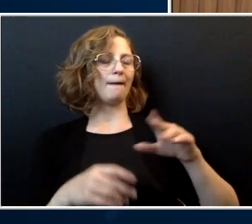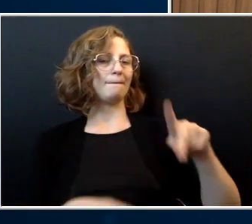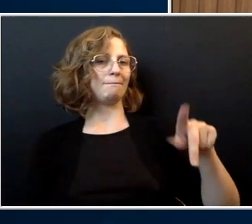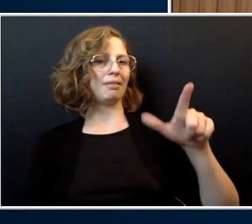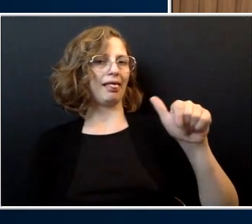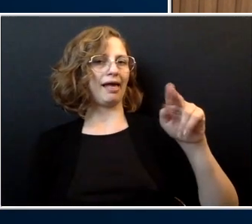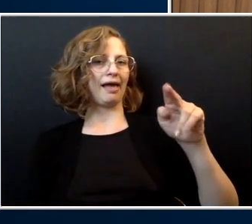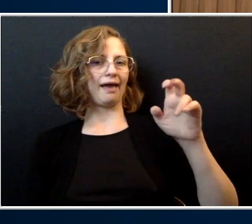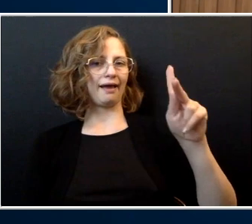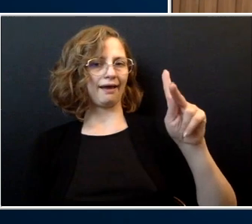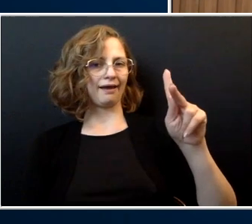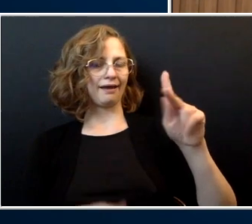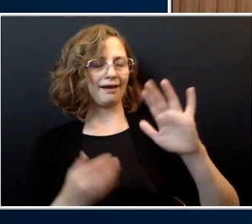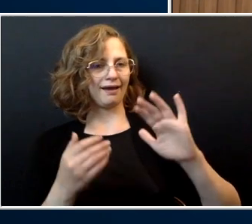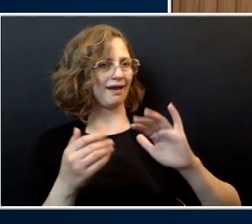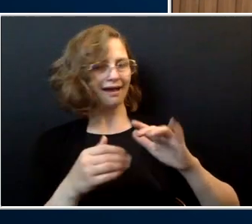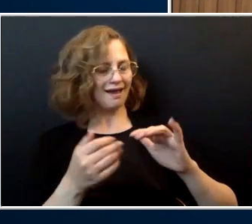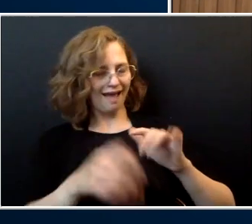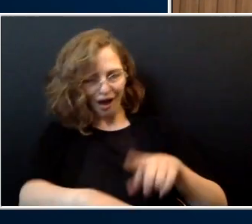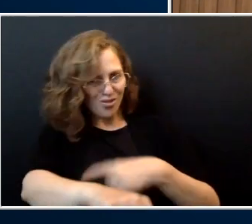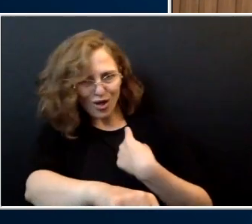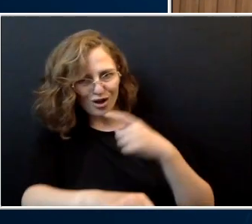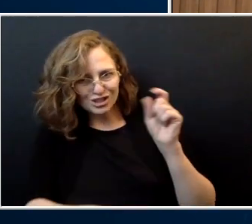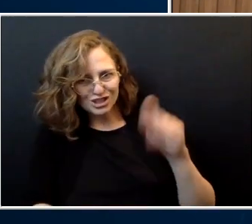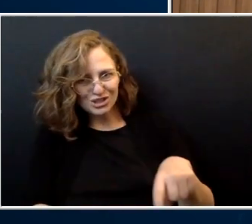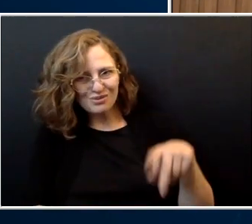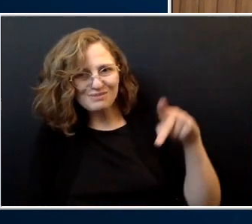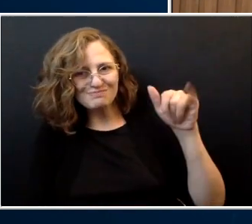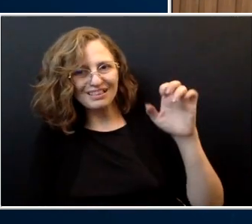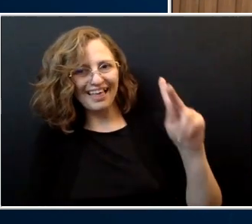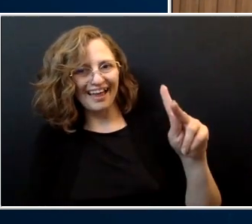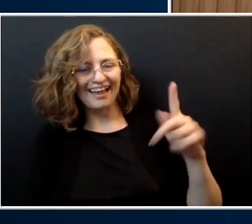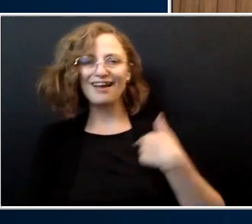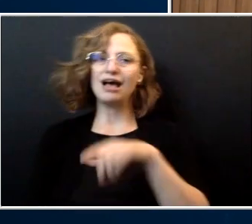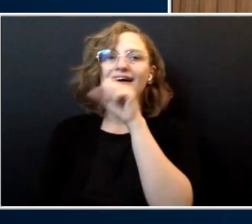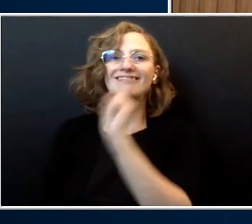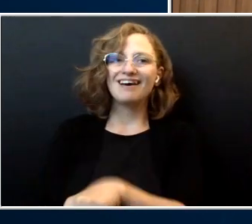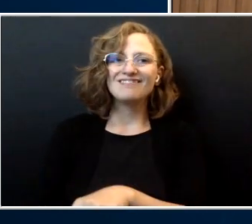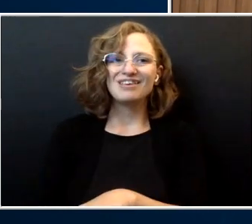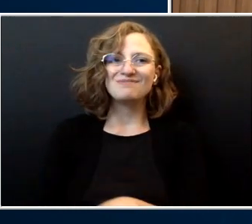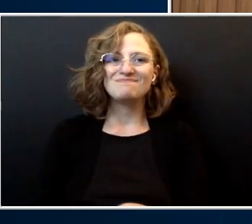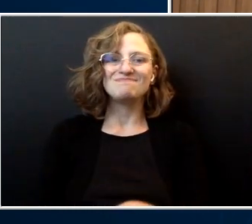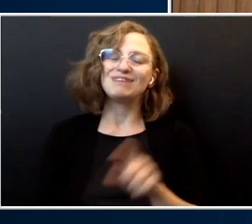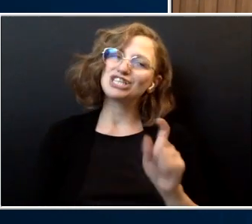I love planks. No, I don't. Nobody does. They're good. They're good. But you got to do it.